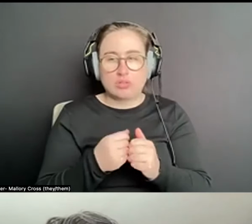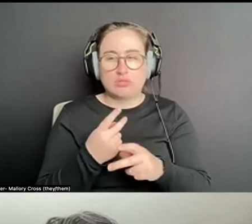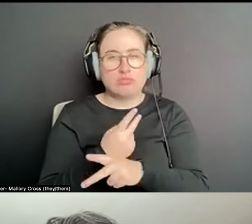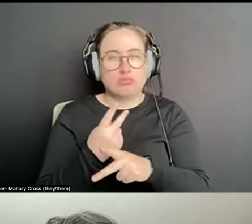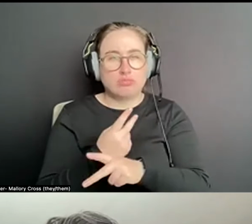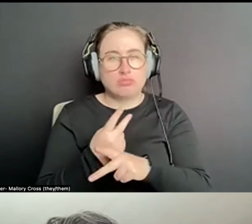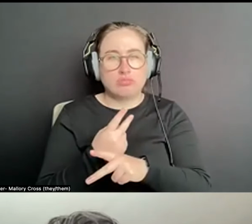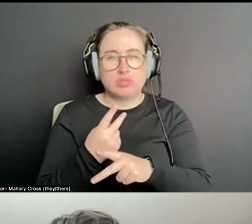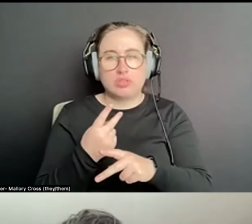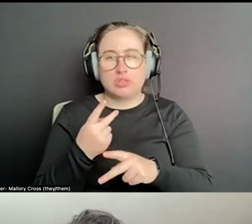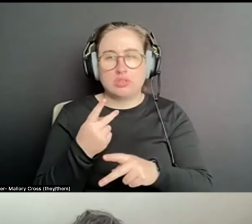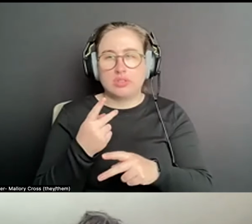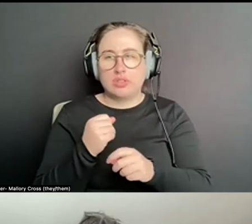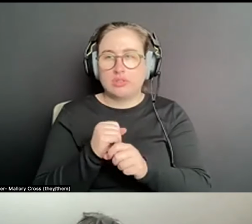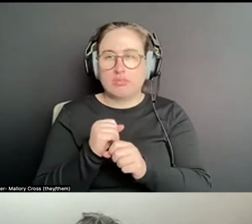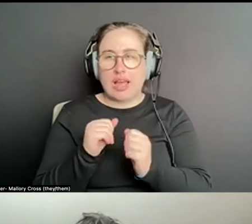create like